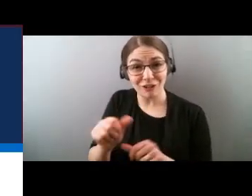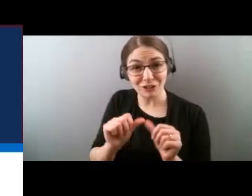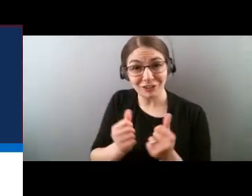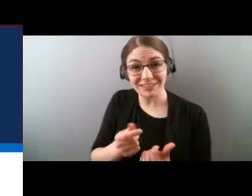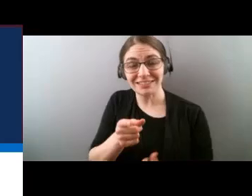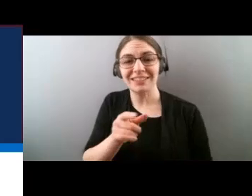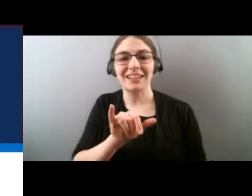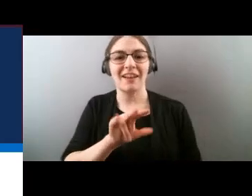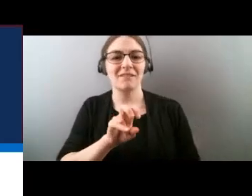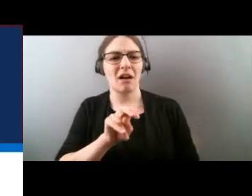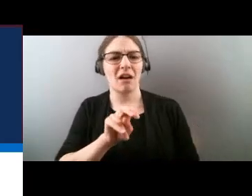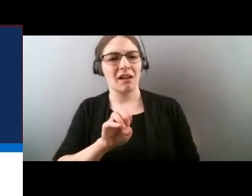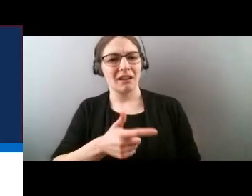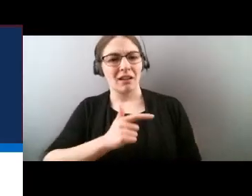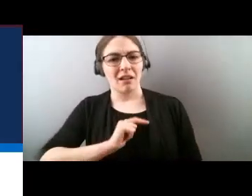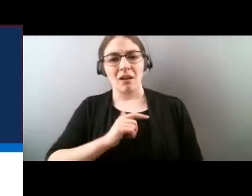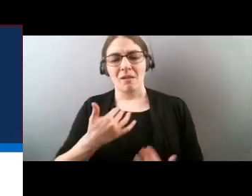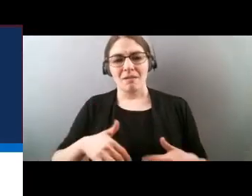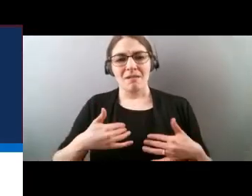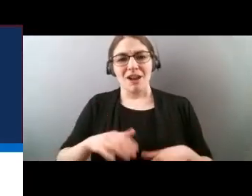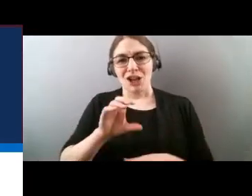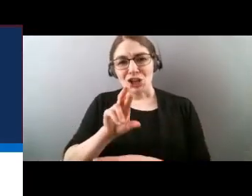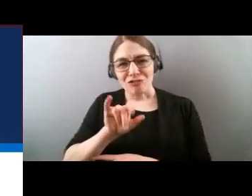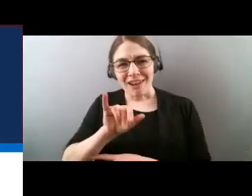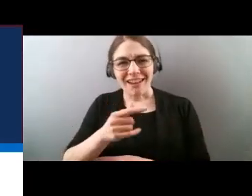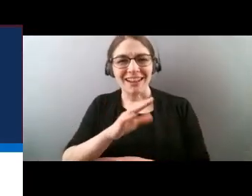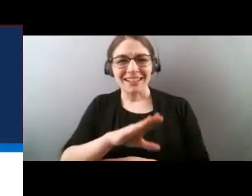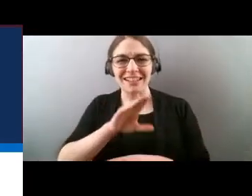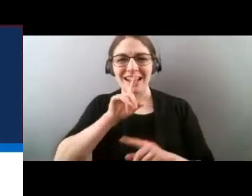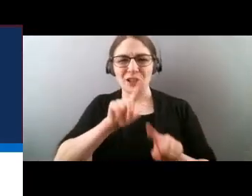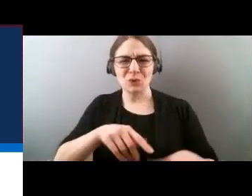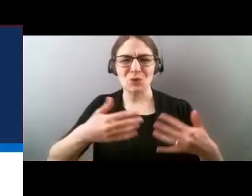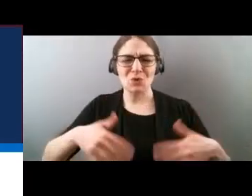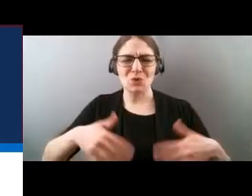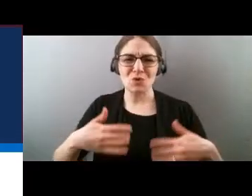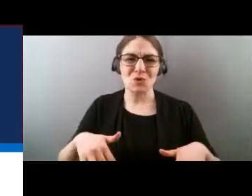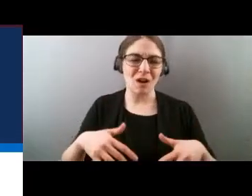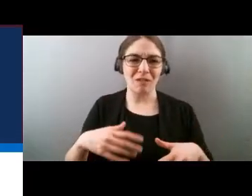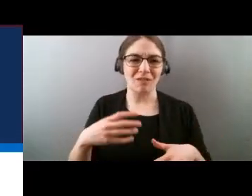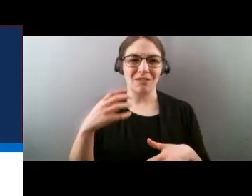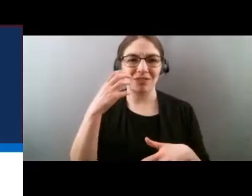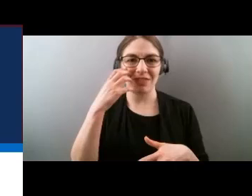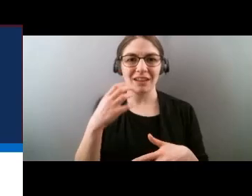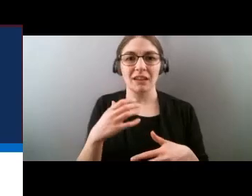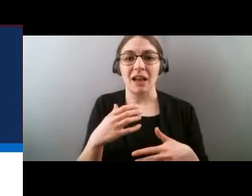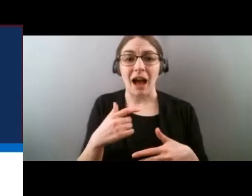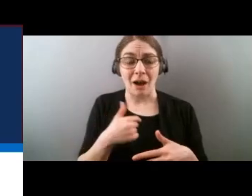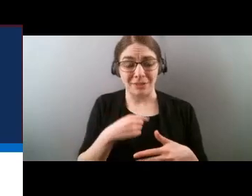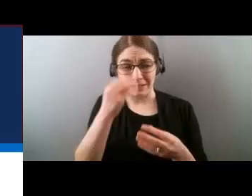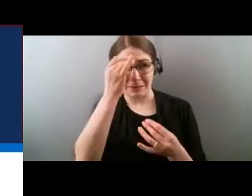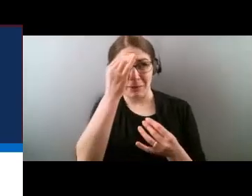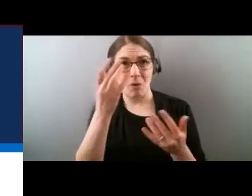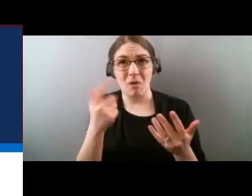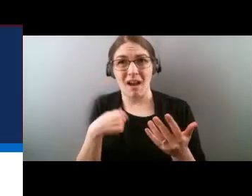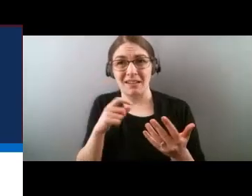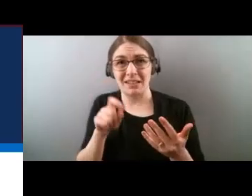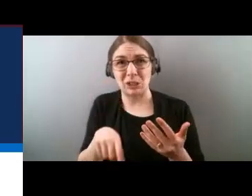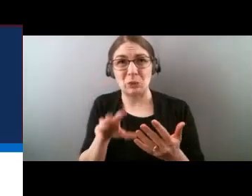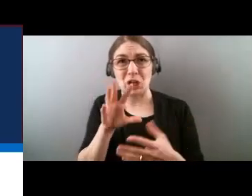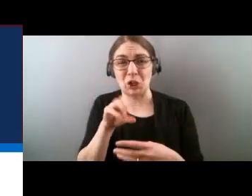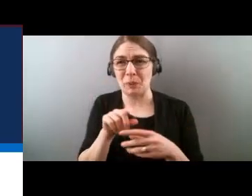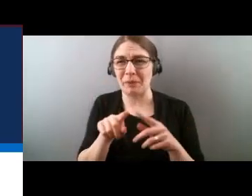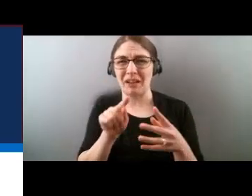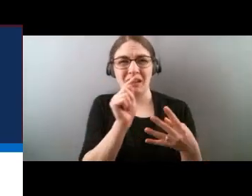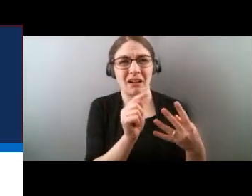man, Craig's answer was so robust. I was thinking about like what to include, but I was like, that's basically everything. And